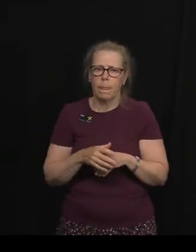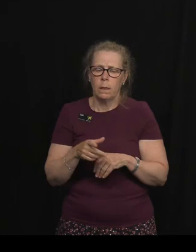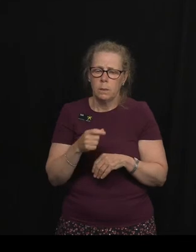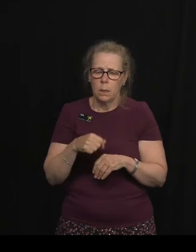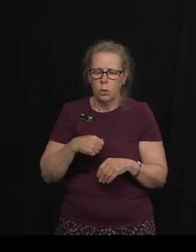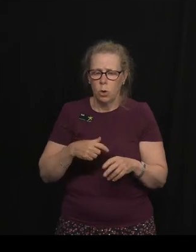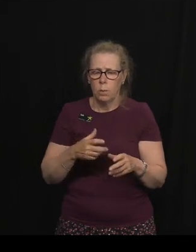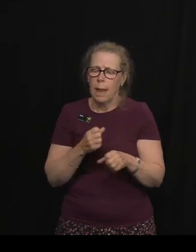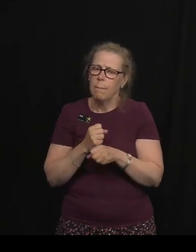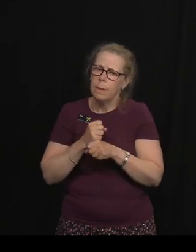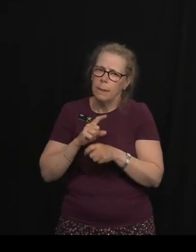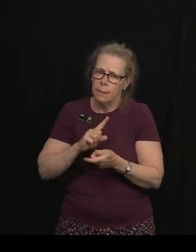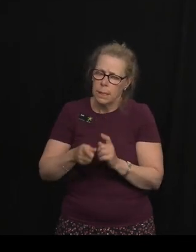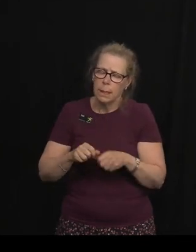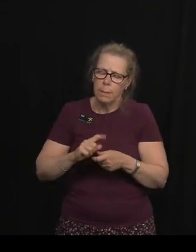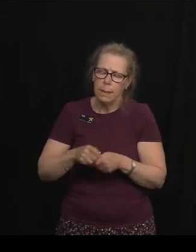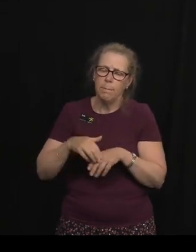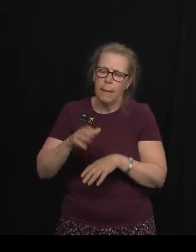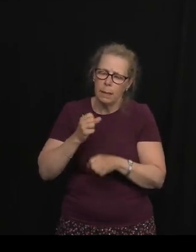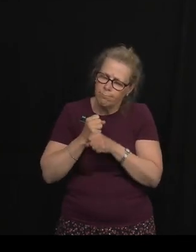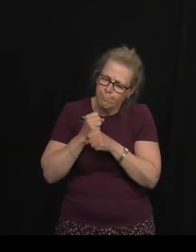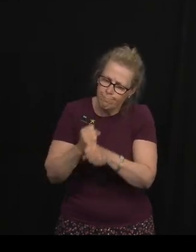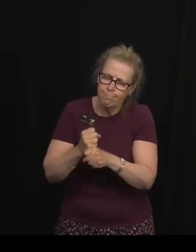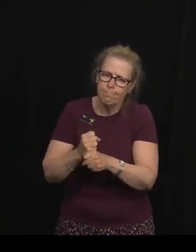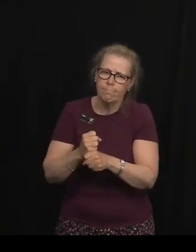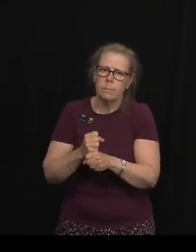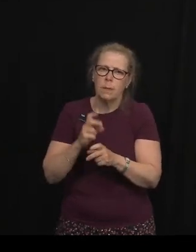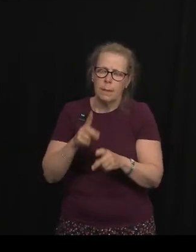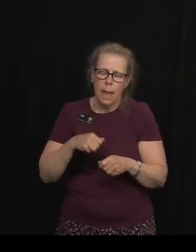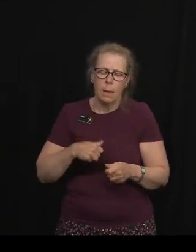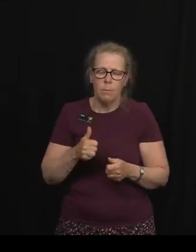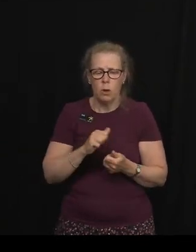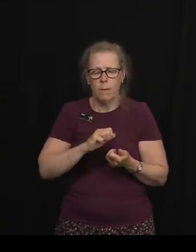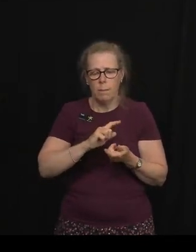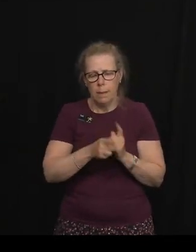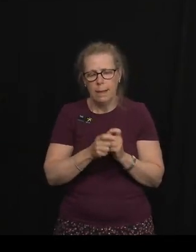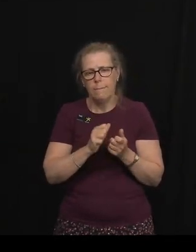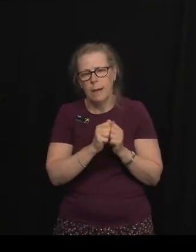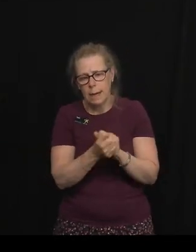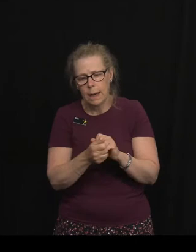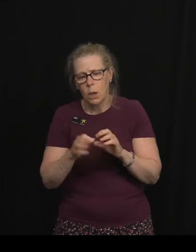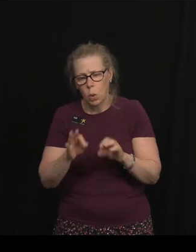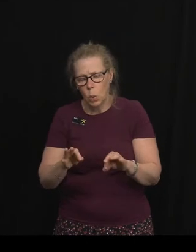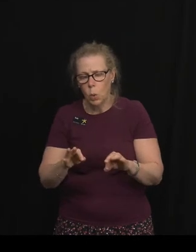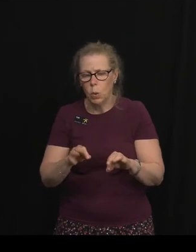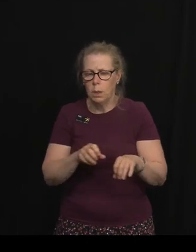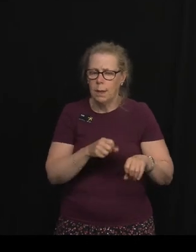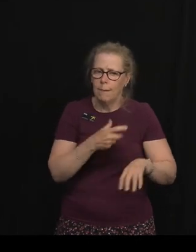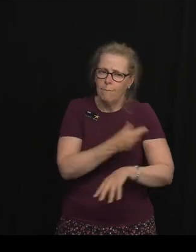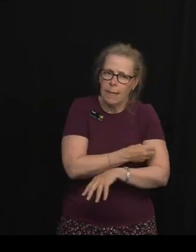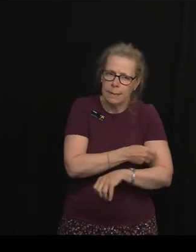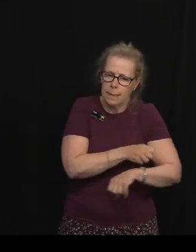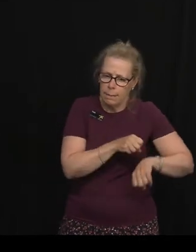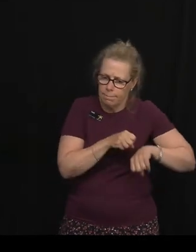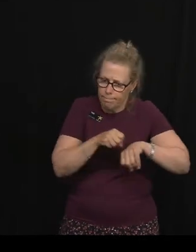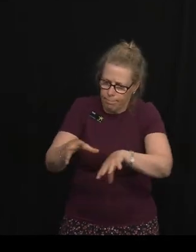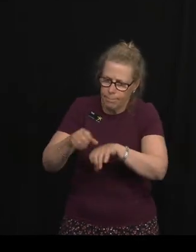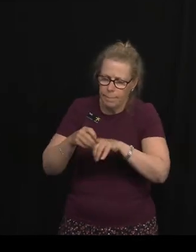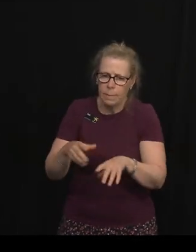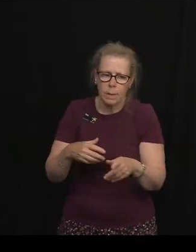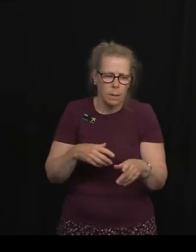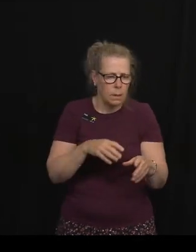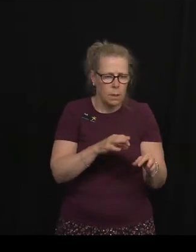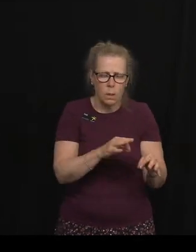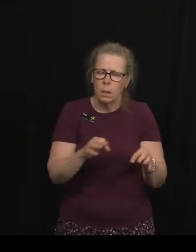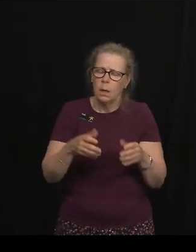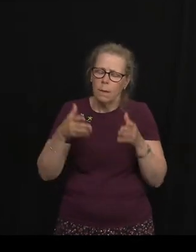be sustainability. So this has to also change how the vaccine supply system is now currently focusing